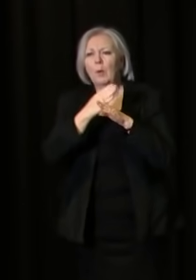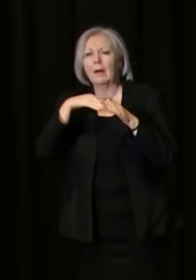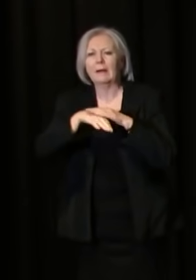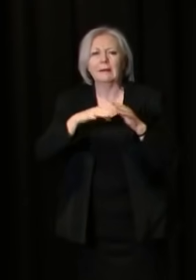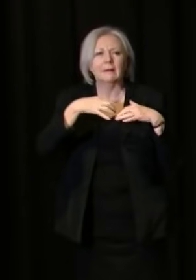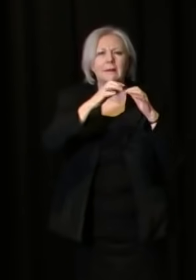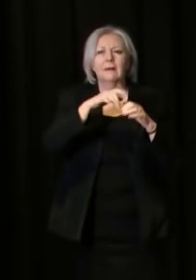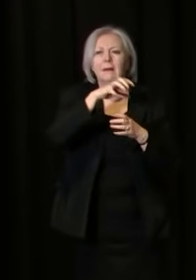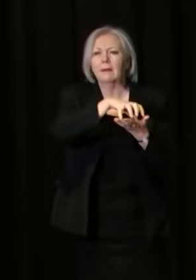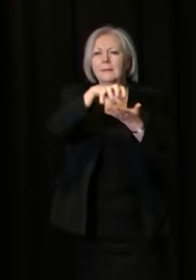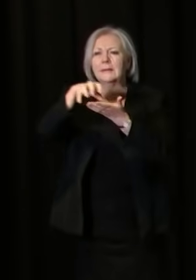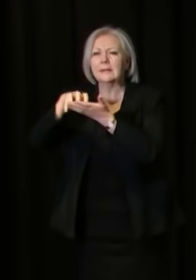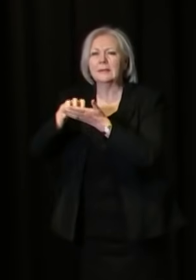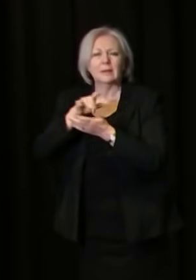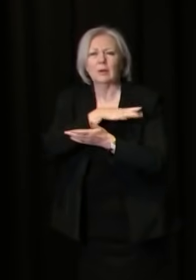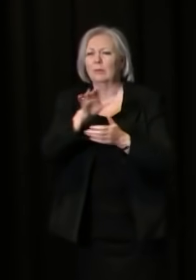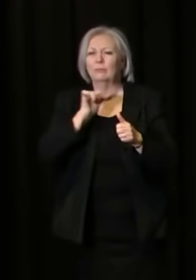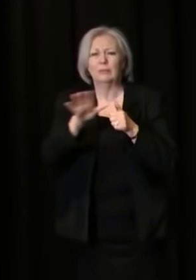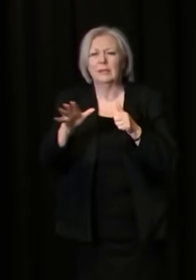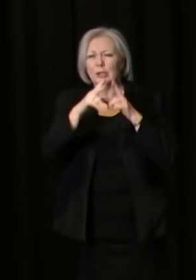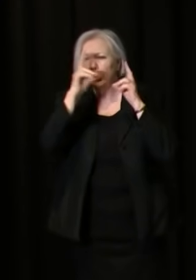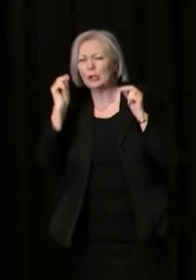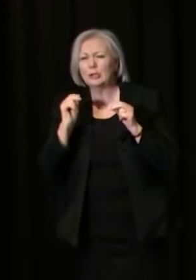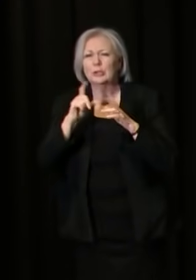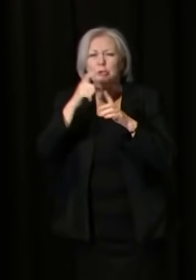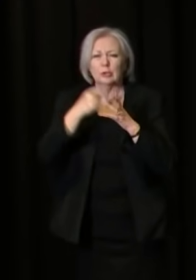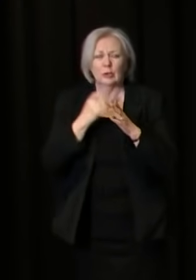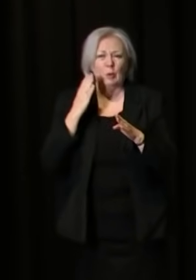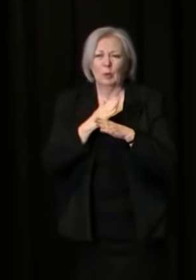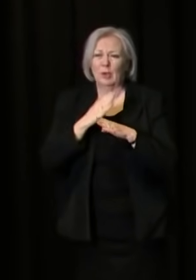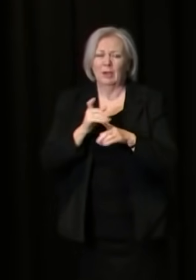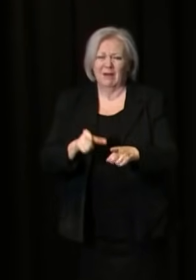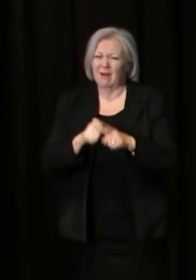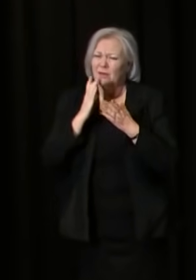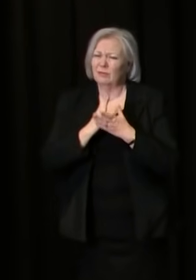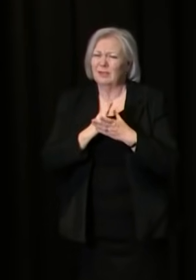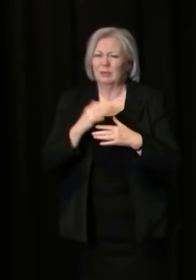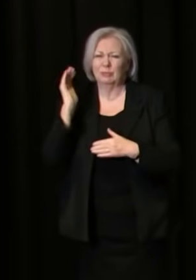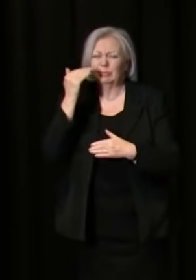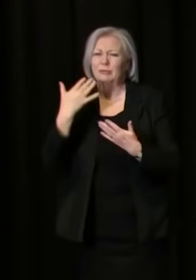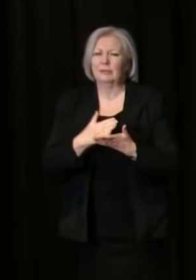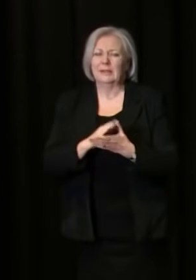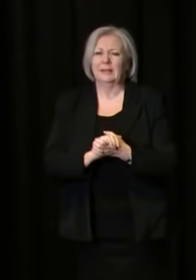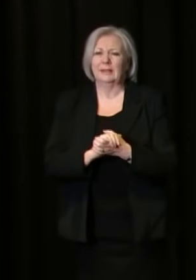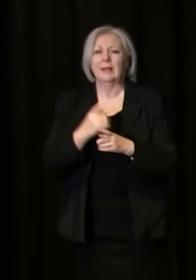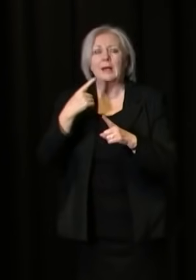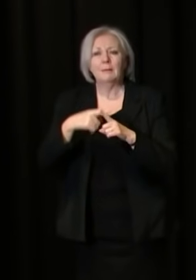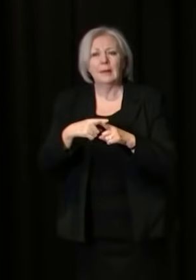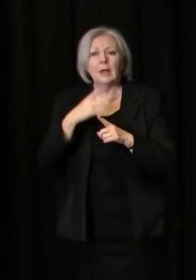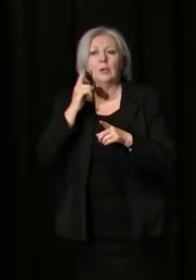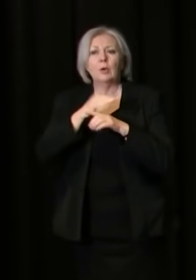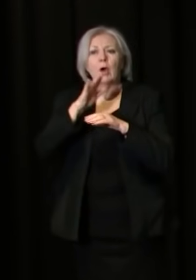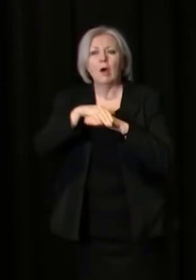clinics who have really been working so hard. And just to recall that when it comes to the